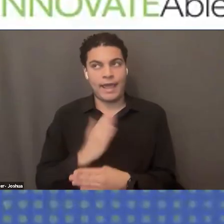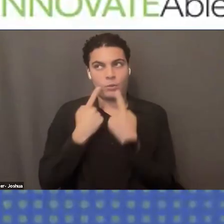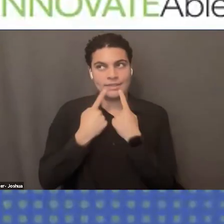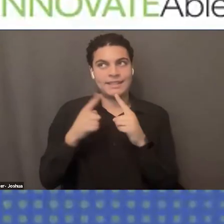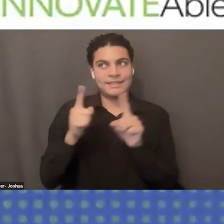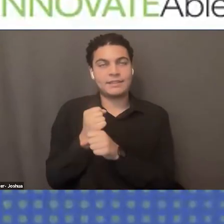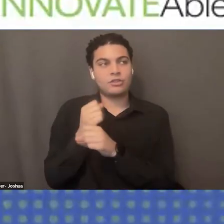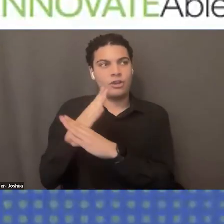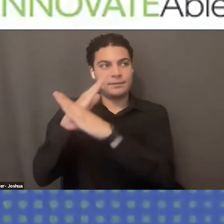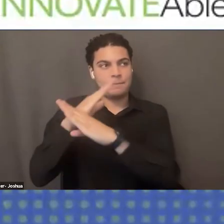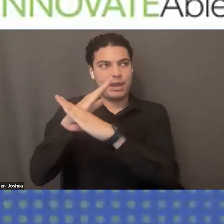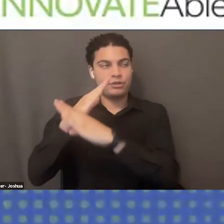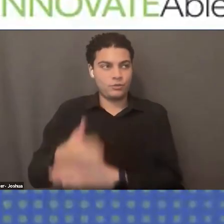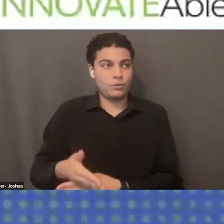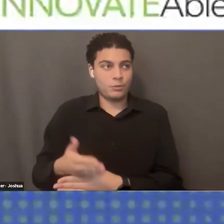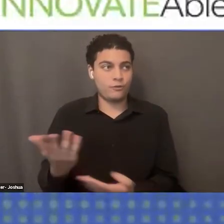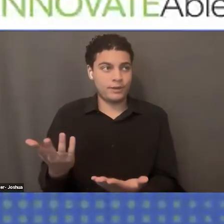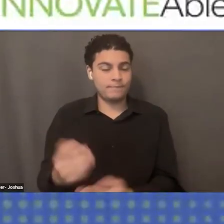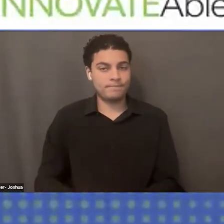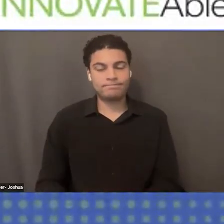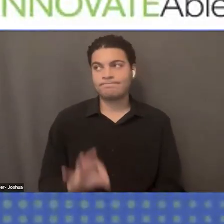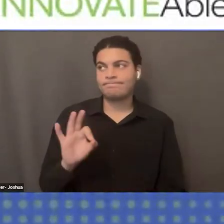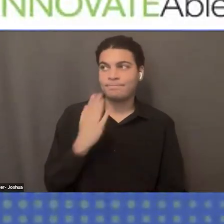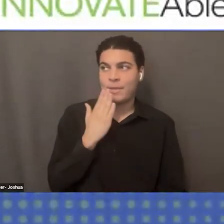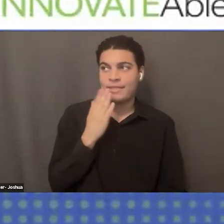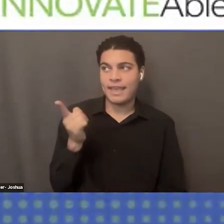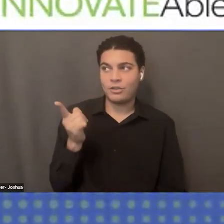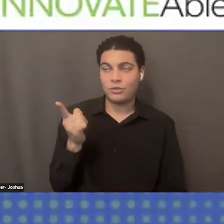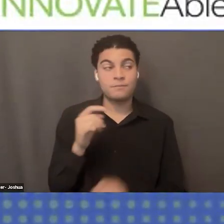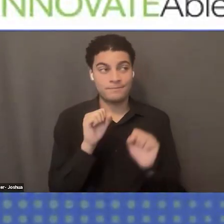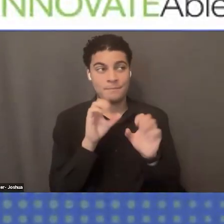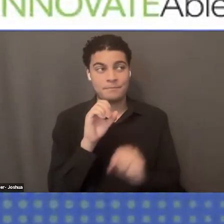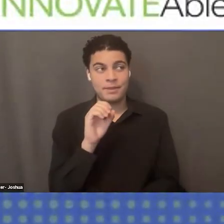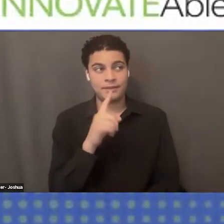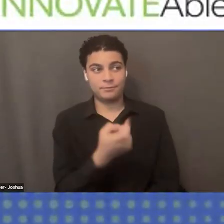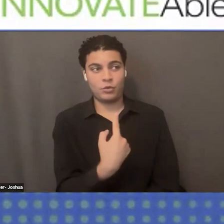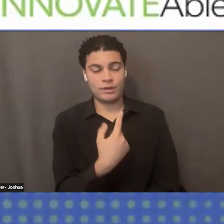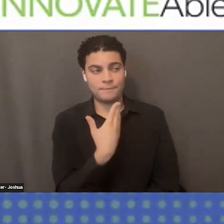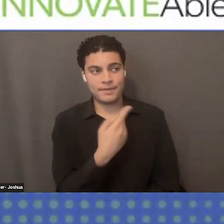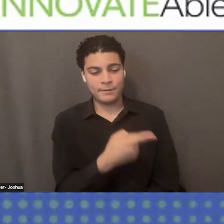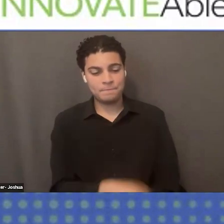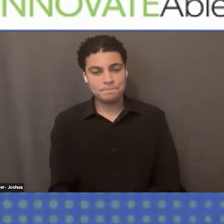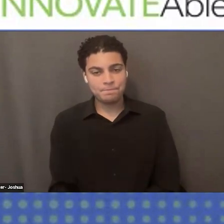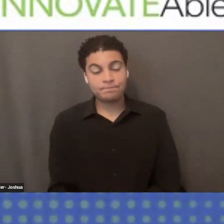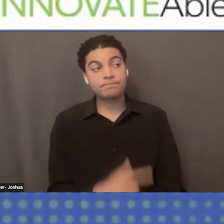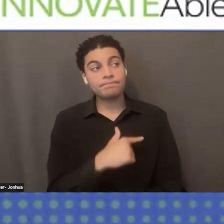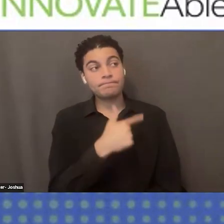you. Mm-hmm. Fantastic question, Chris. Thank you for that. All right, Nick, you're up.